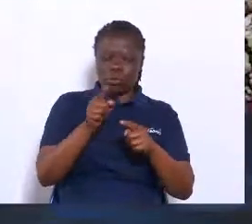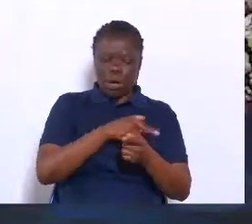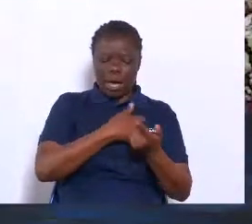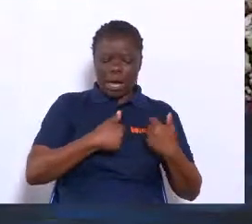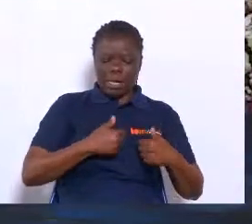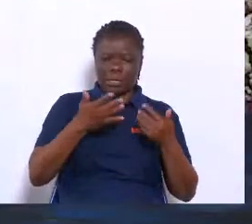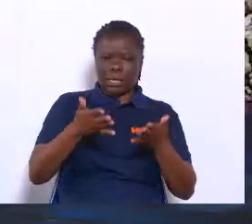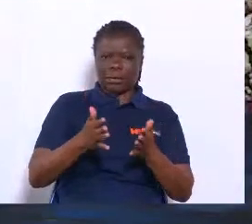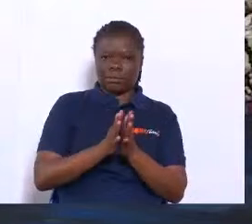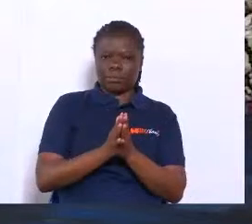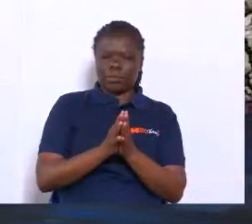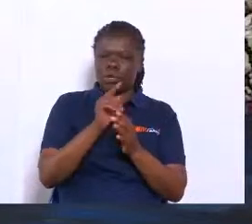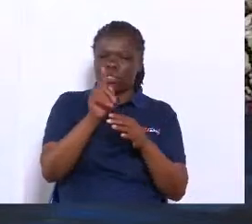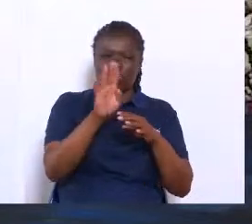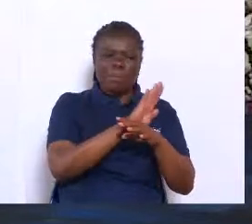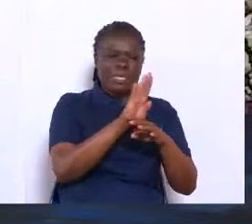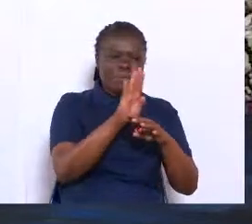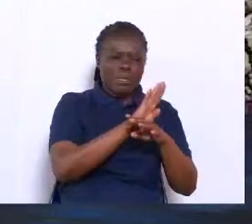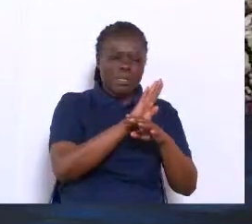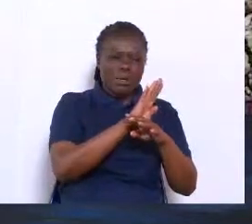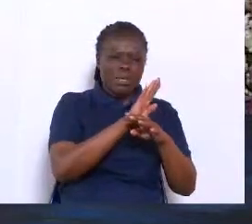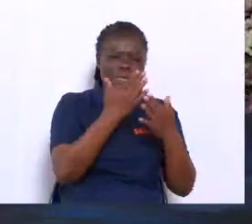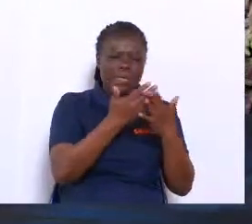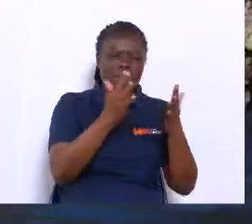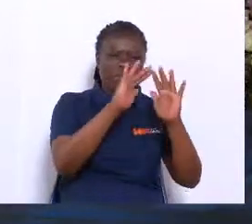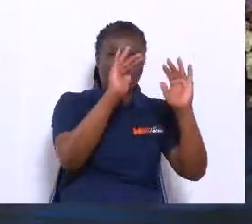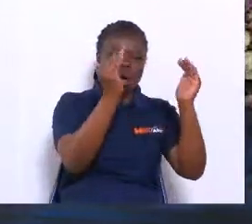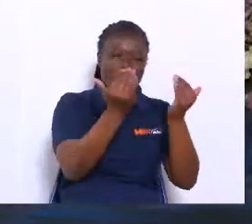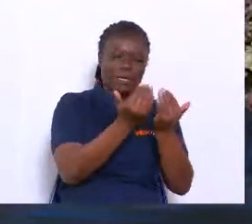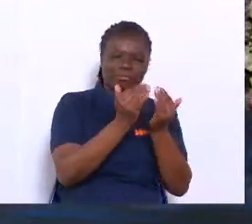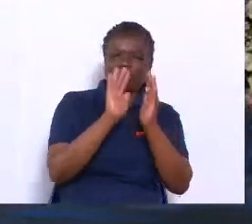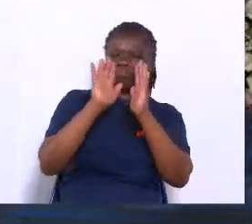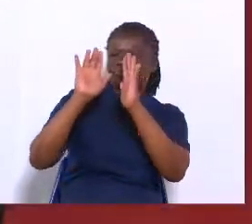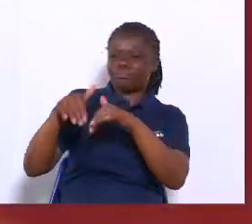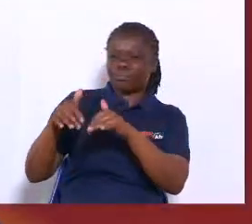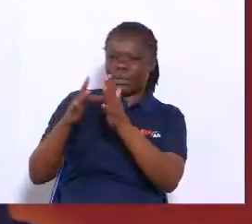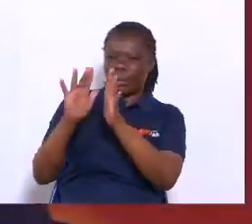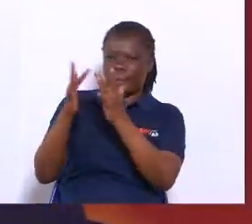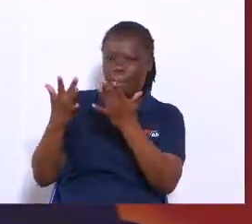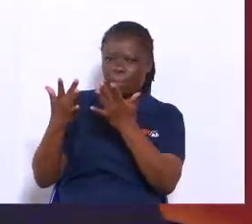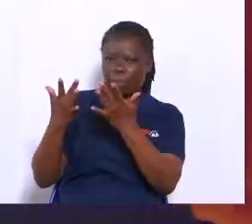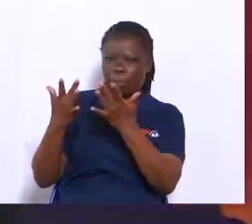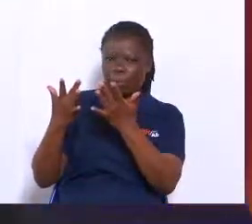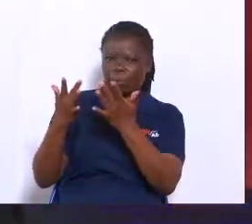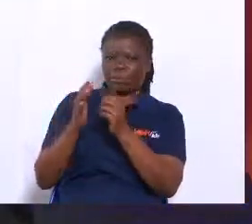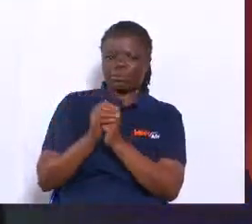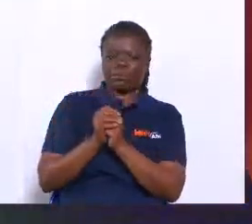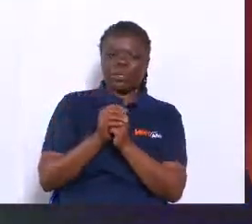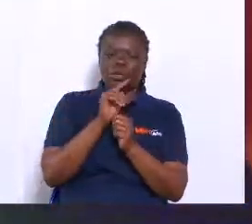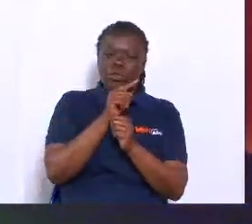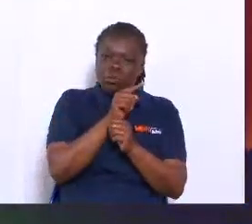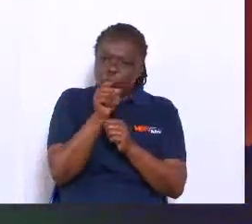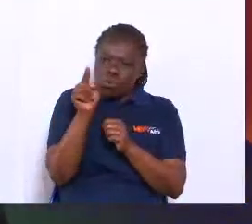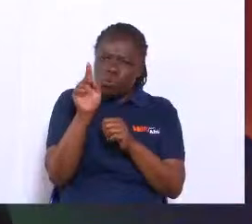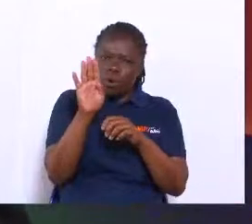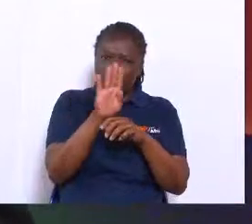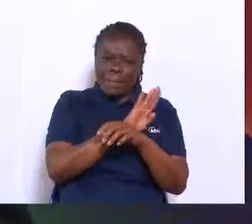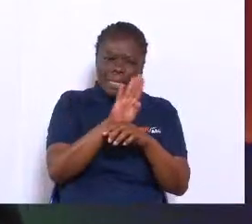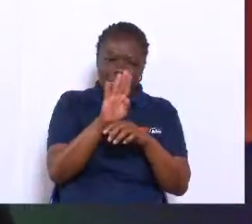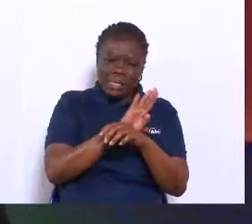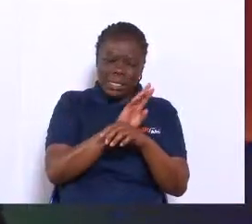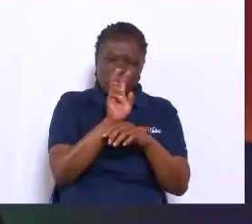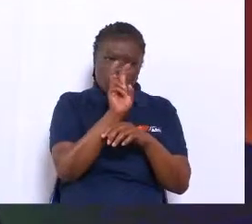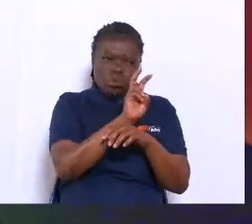too busy with the things of this world to spend time in Bible study and prayer? Have you become too busy to